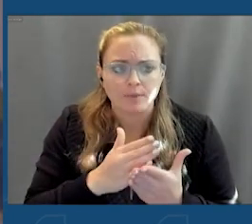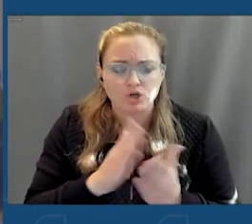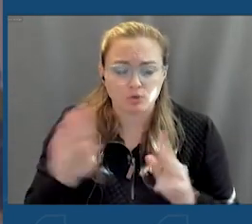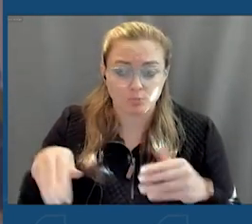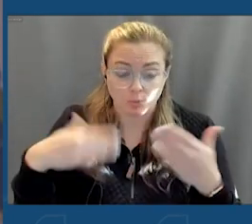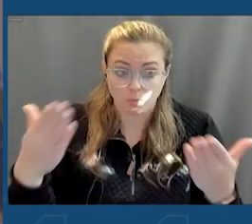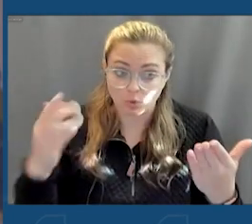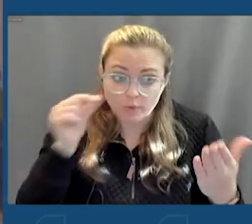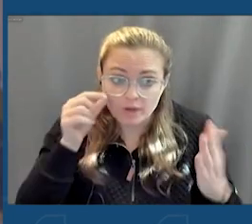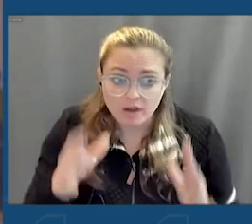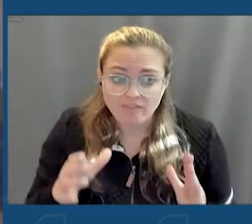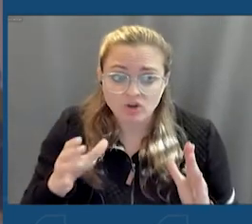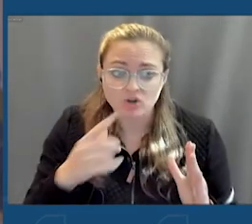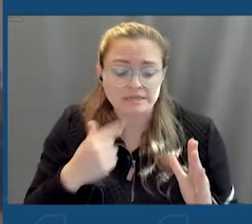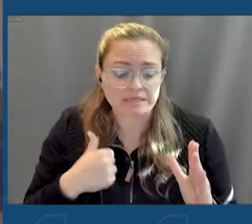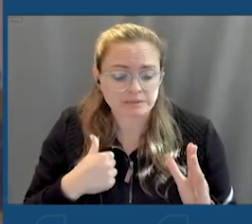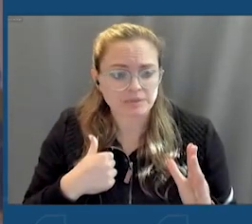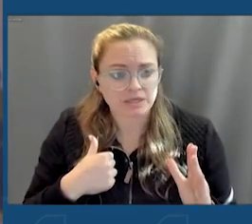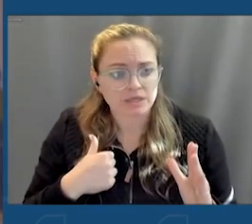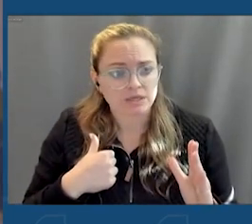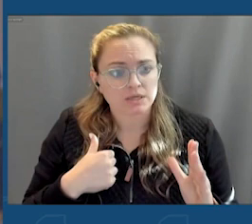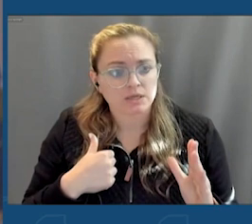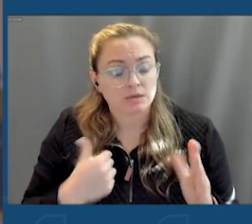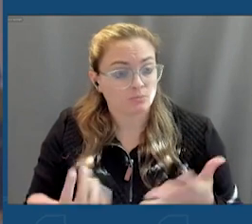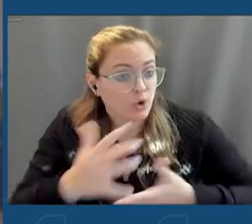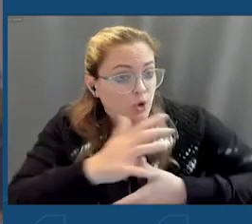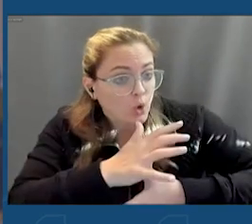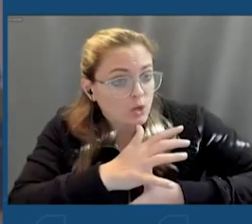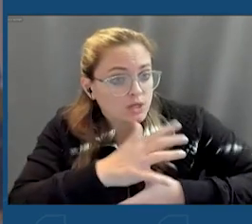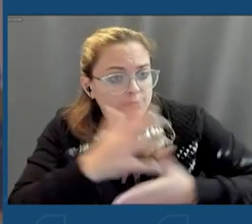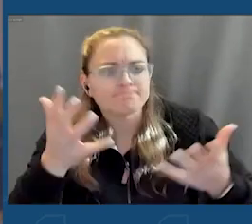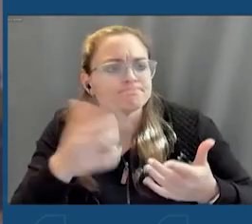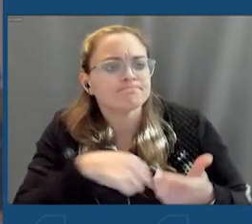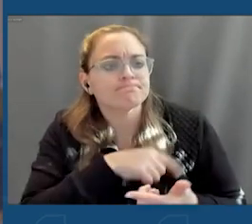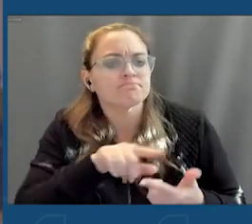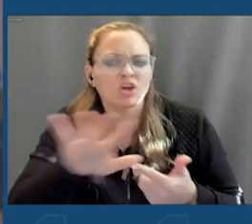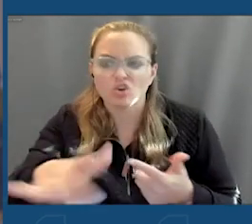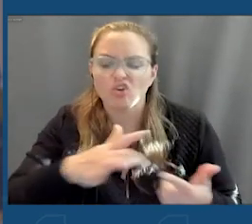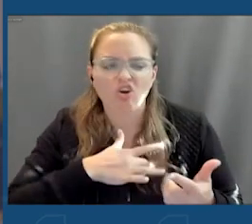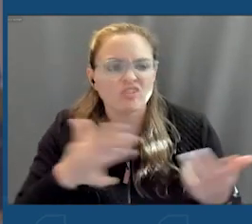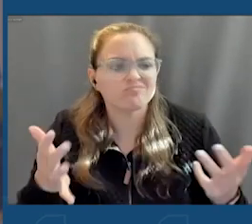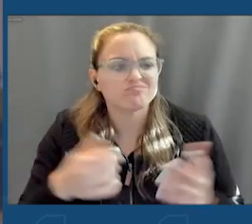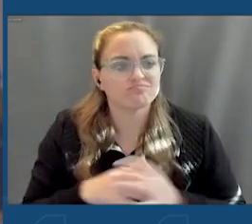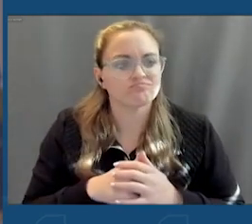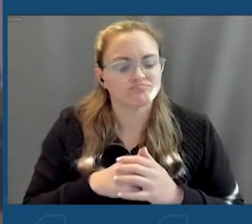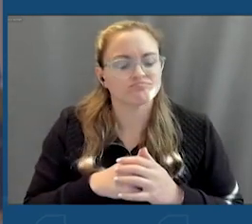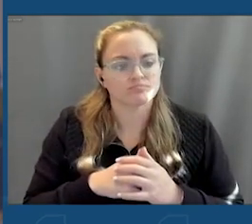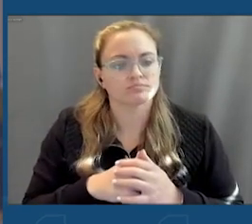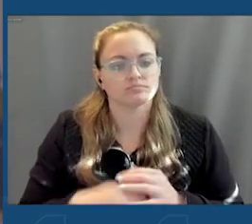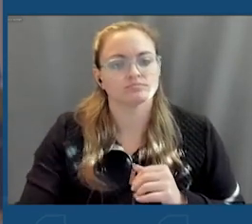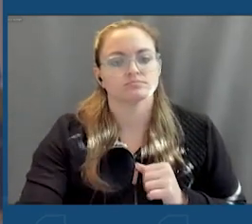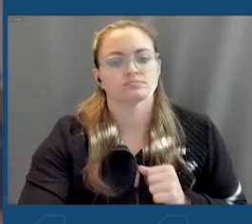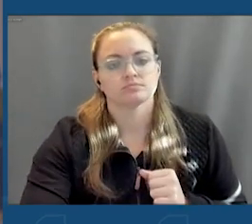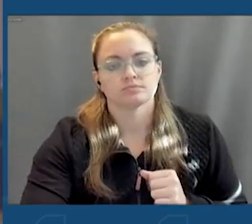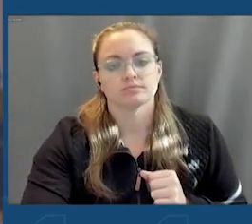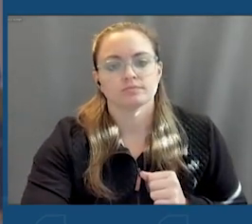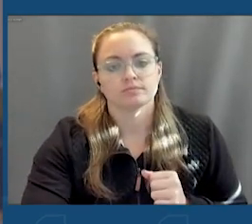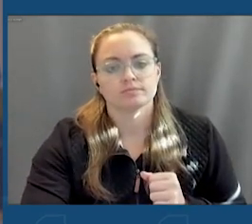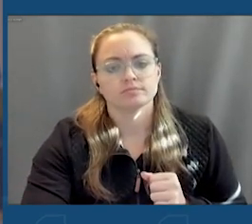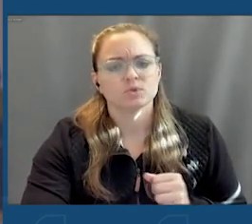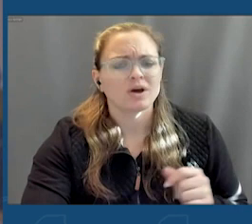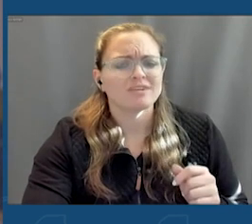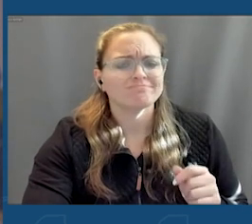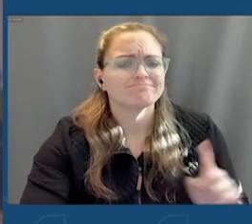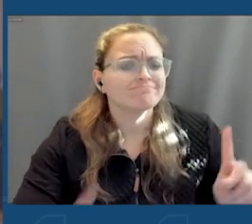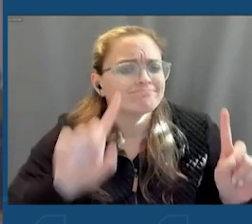governor, it tells me what is a priority for the governor and what is in her heart. Now, I visit many schools, many